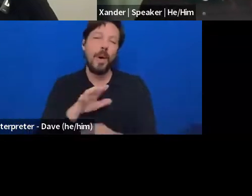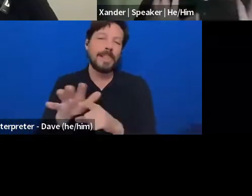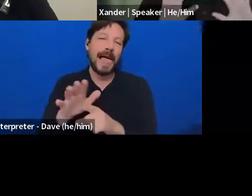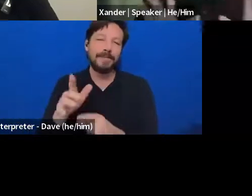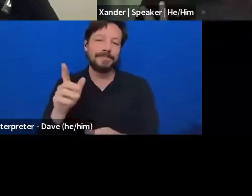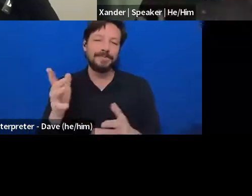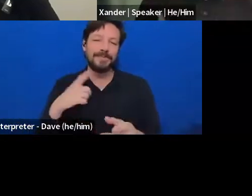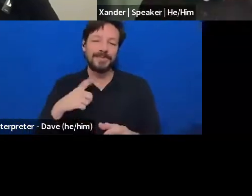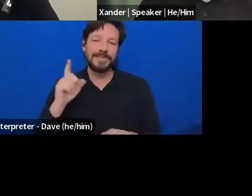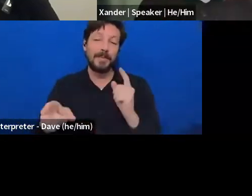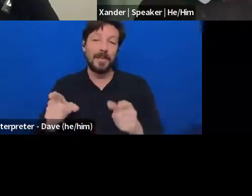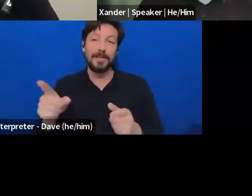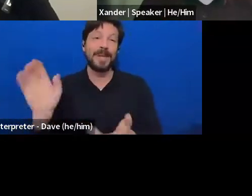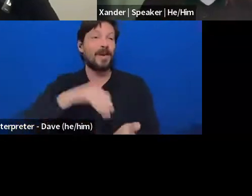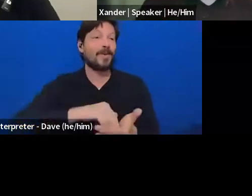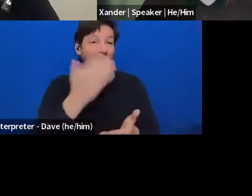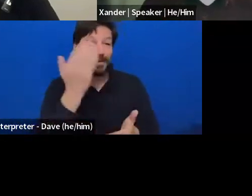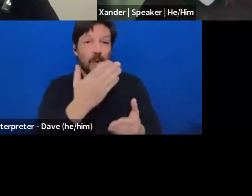information. I don't blame them.